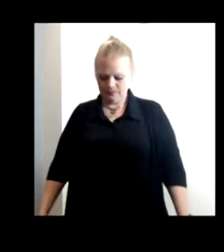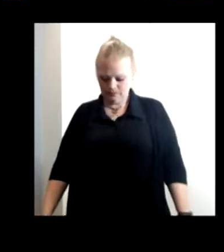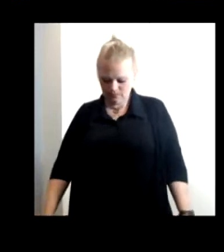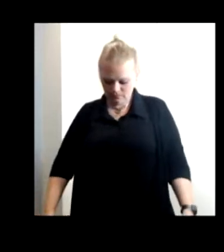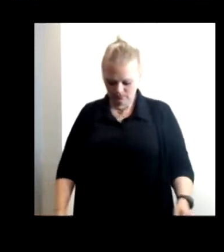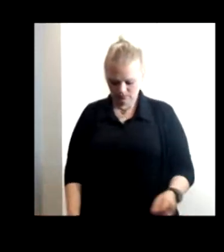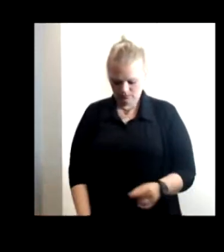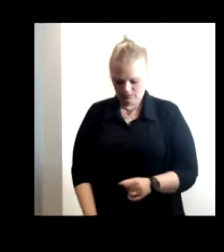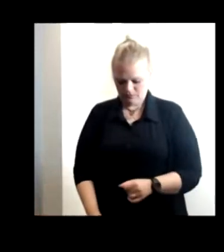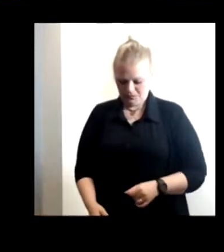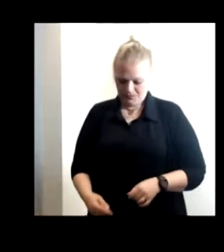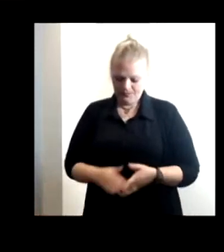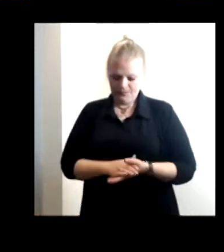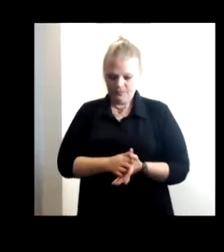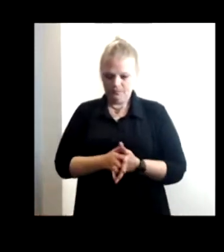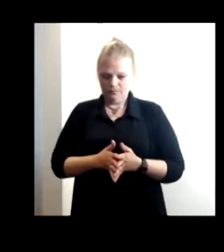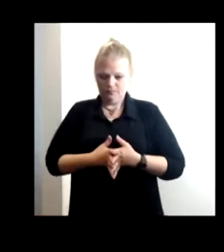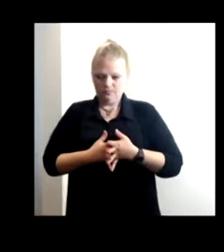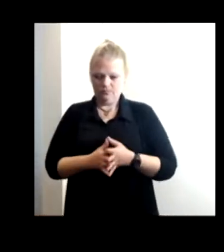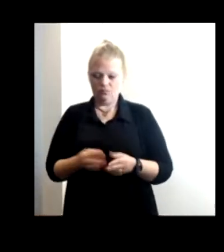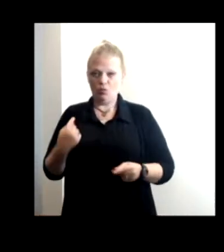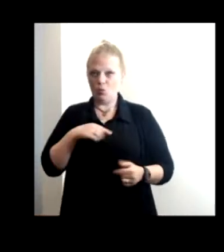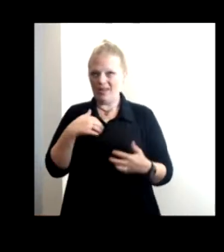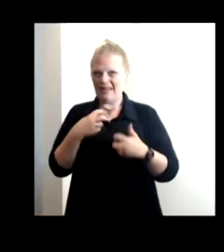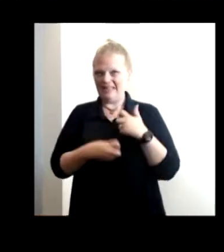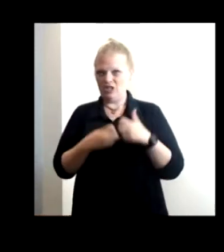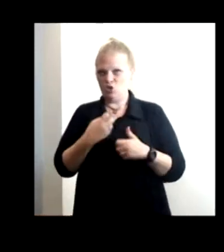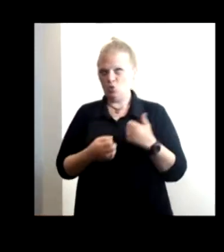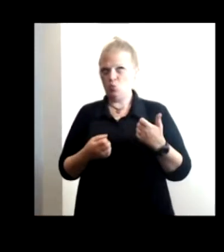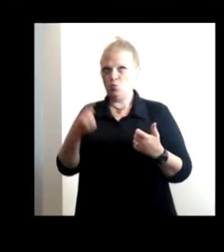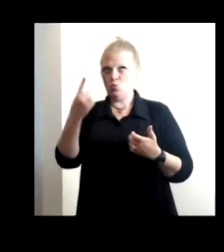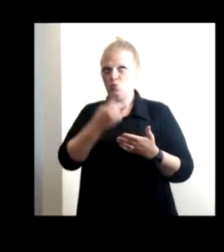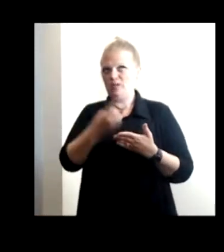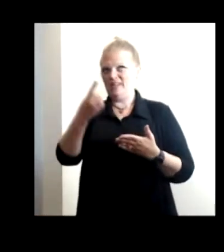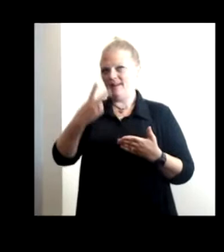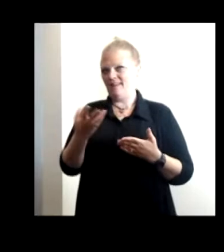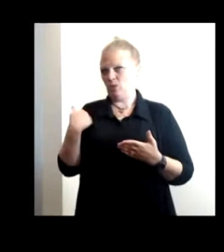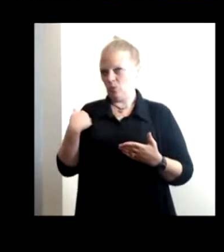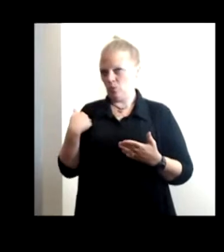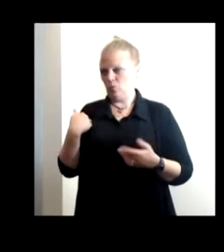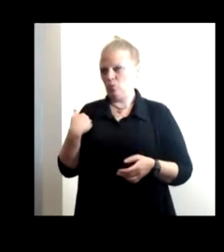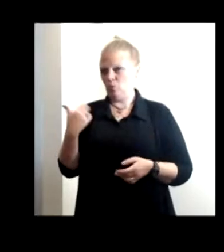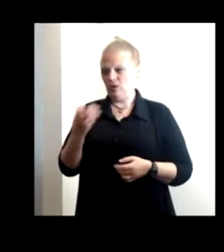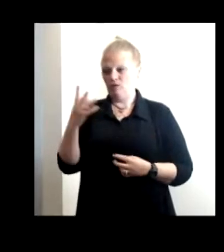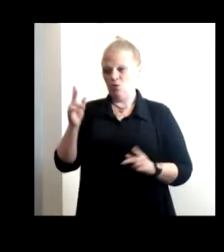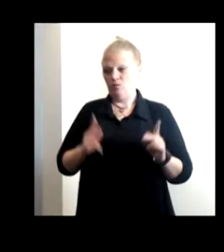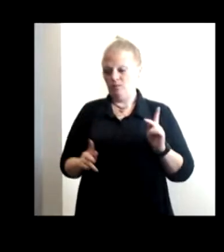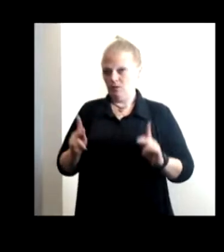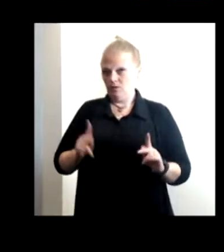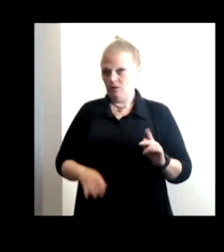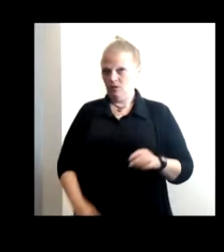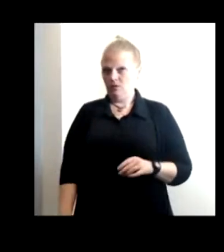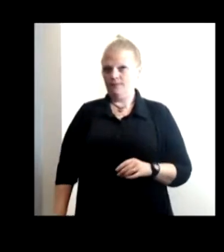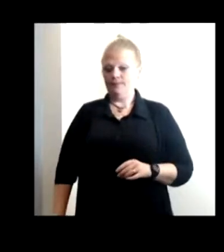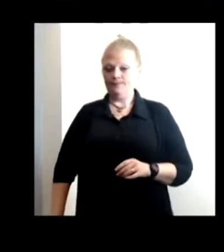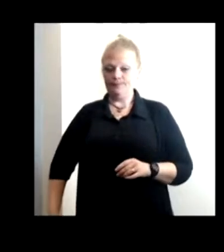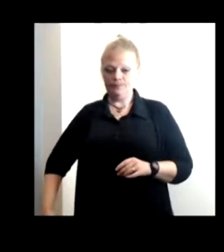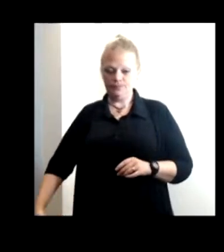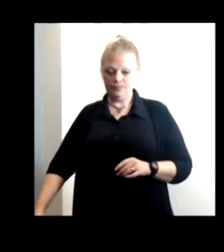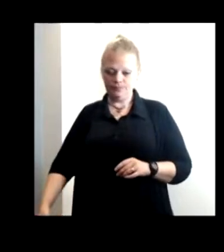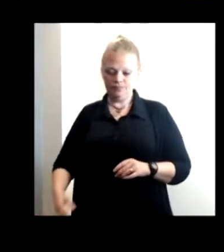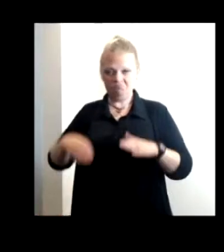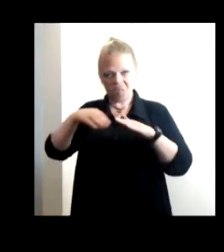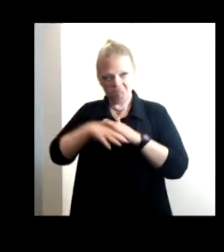We had a little issue about a week and a half ago in which a couple individuals were led in the